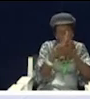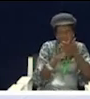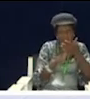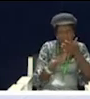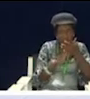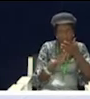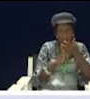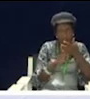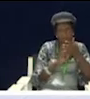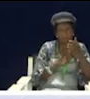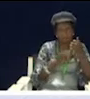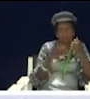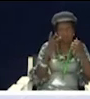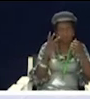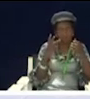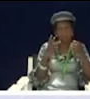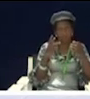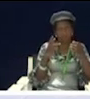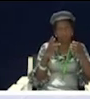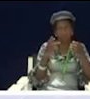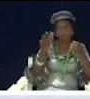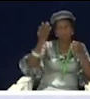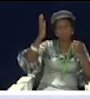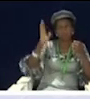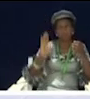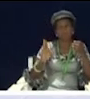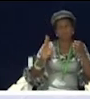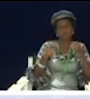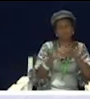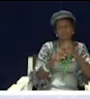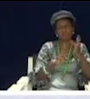educated. I was a lecturer in the university.